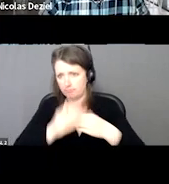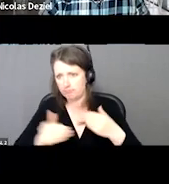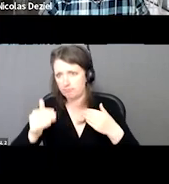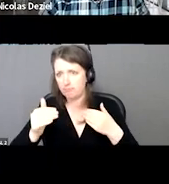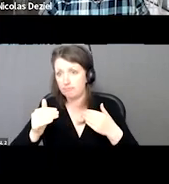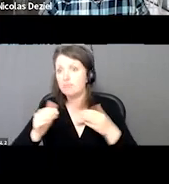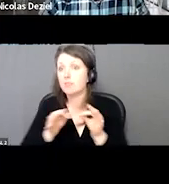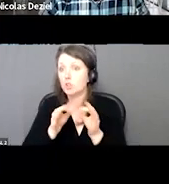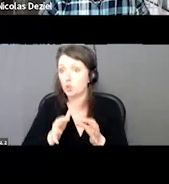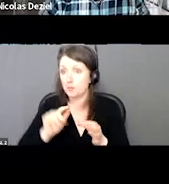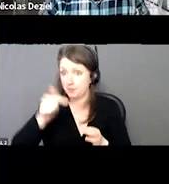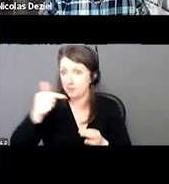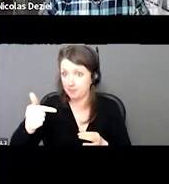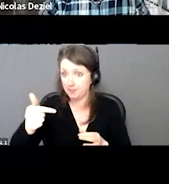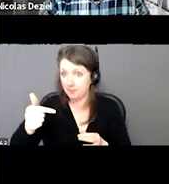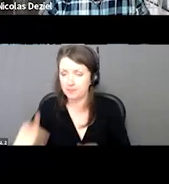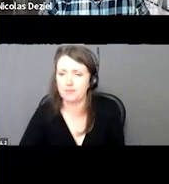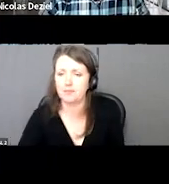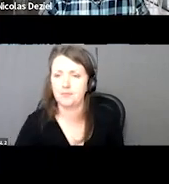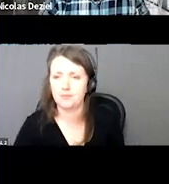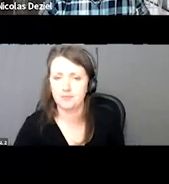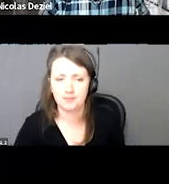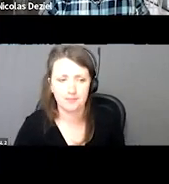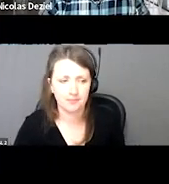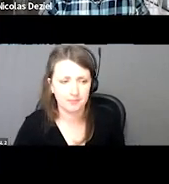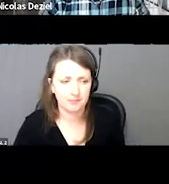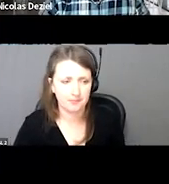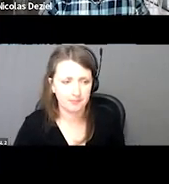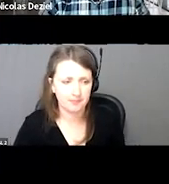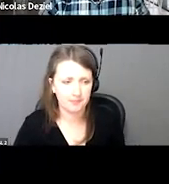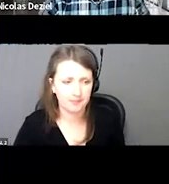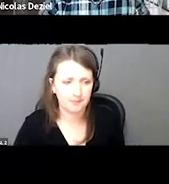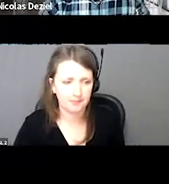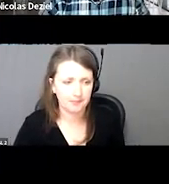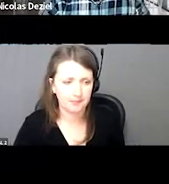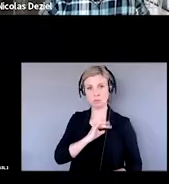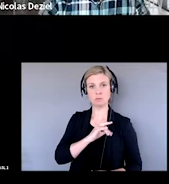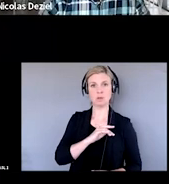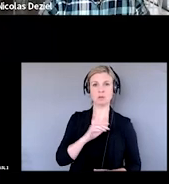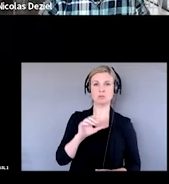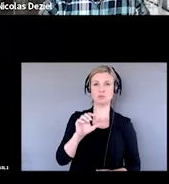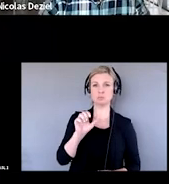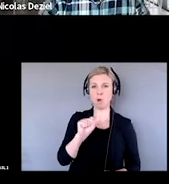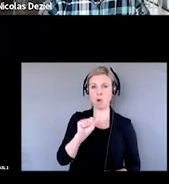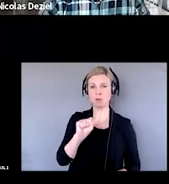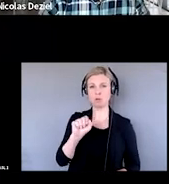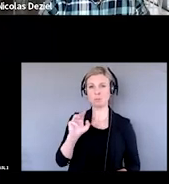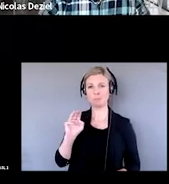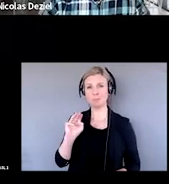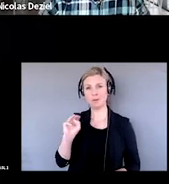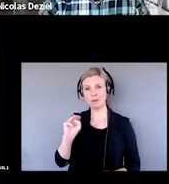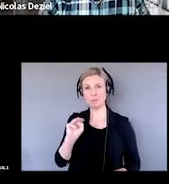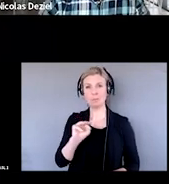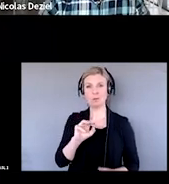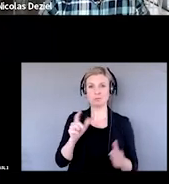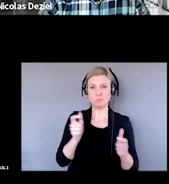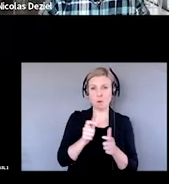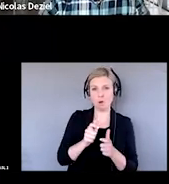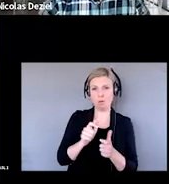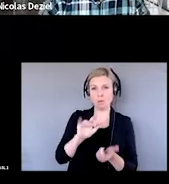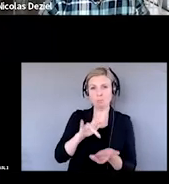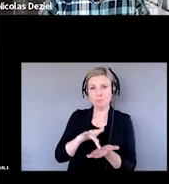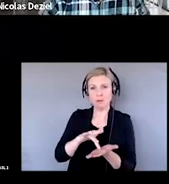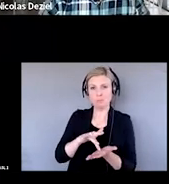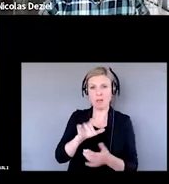Another data piece that's interesting, small and medium-sized enterprises say that IP is important to support growth. So 59%